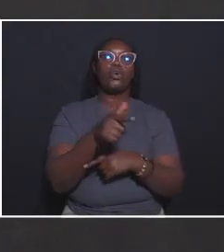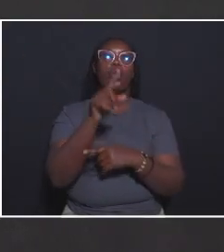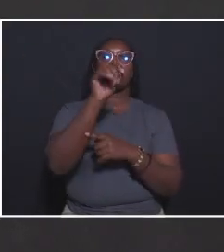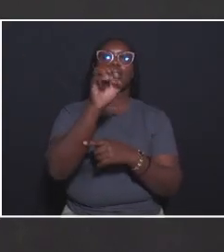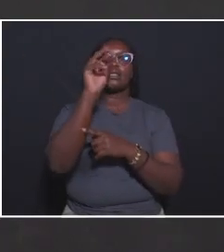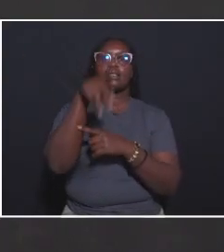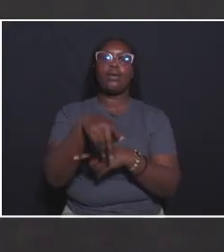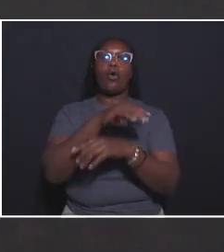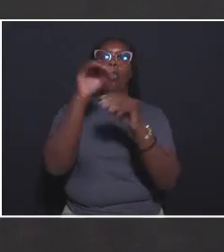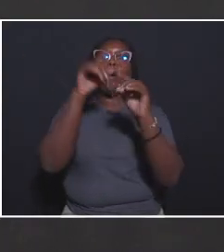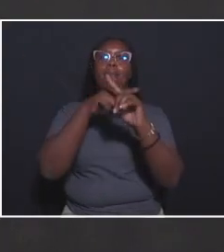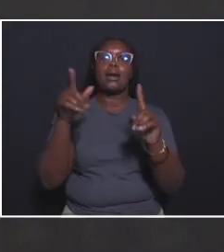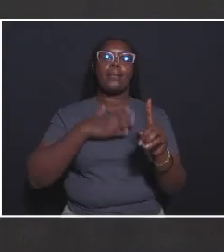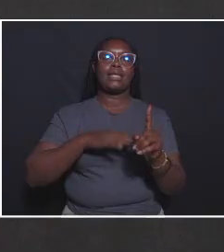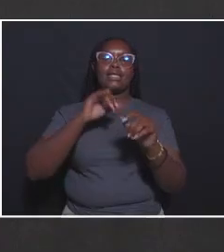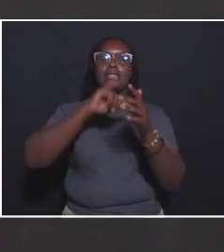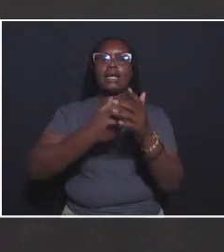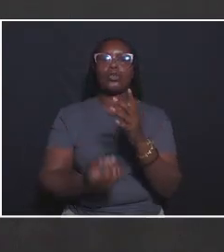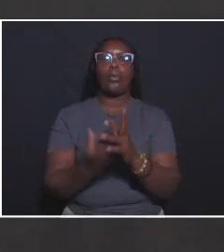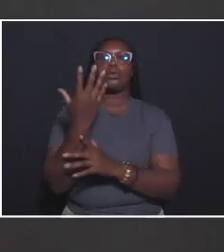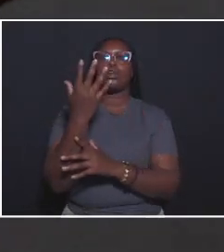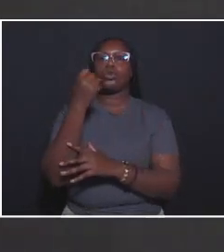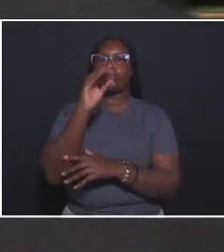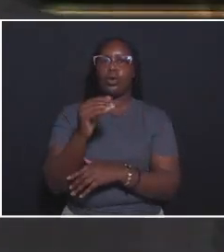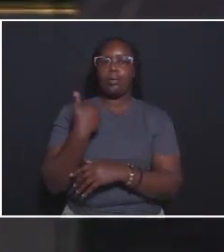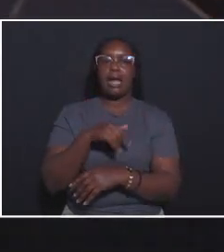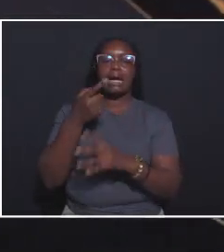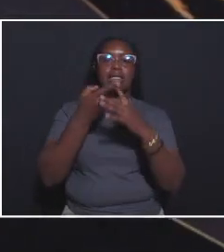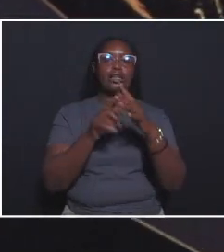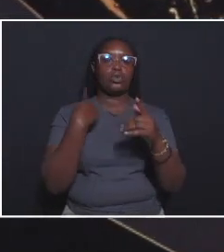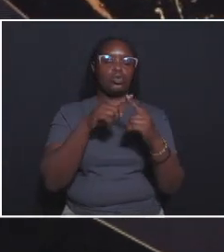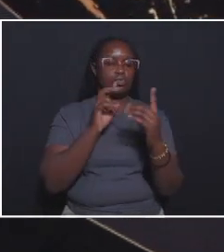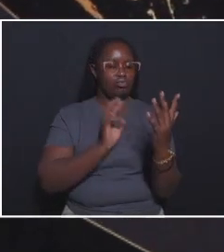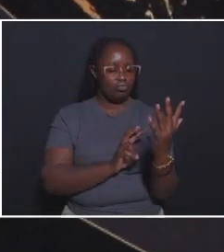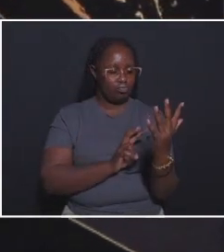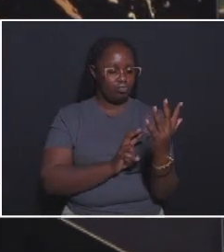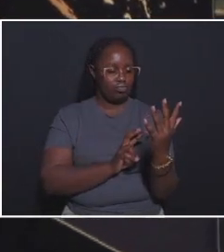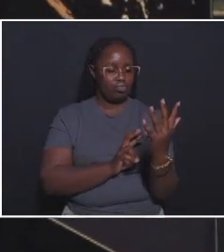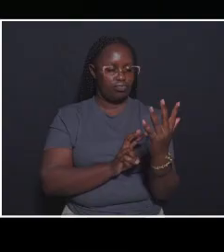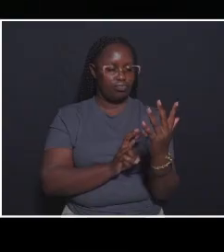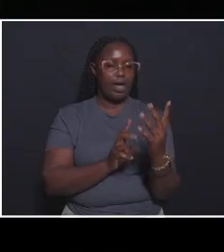said just compose. And so me, I just started to look at the thing and started to do it.